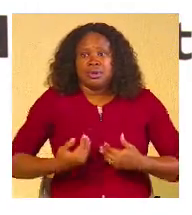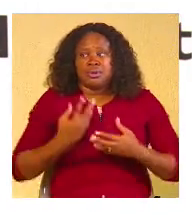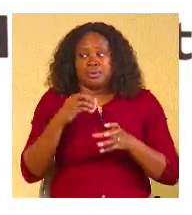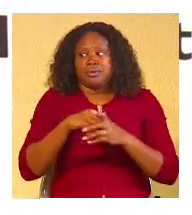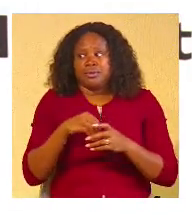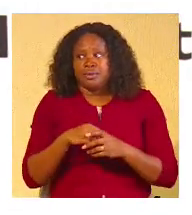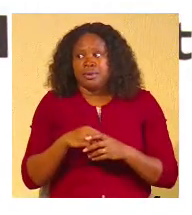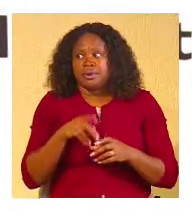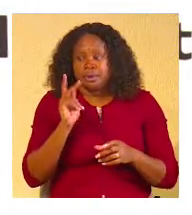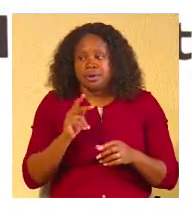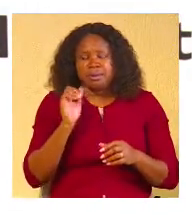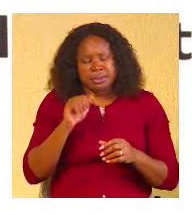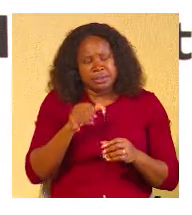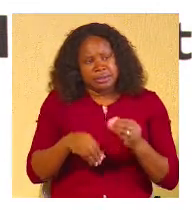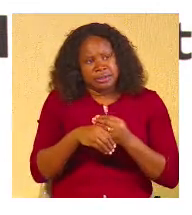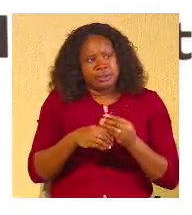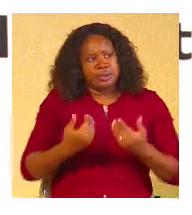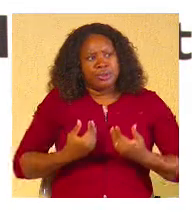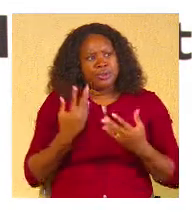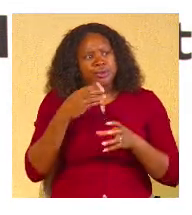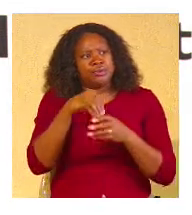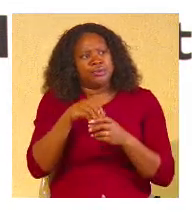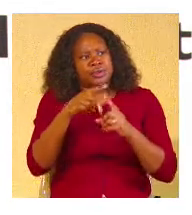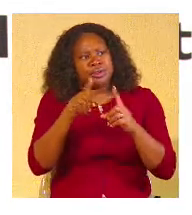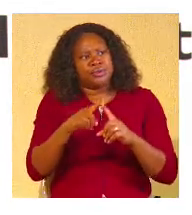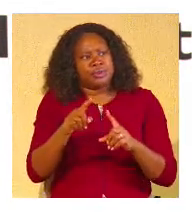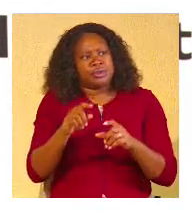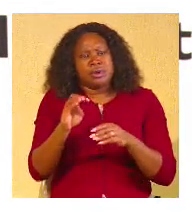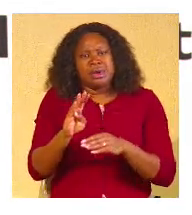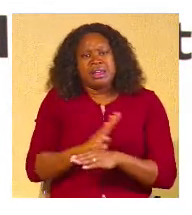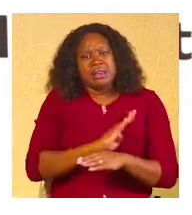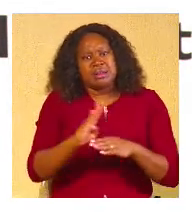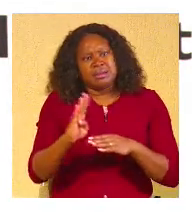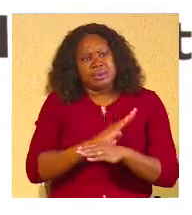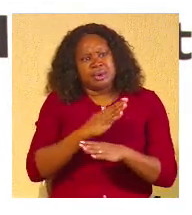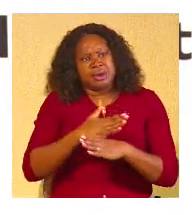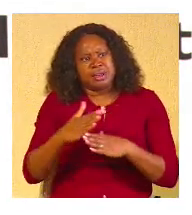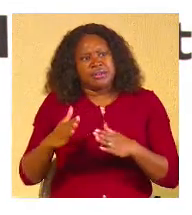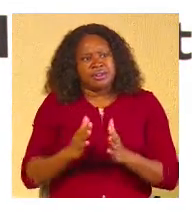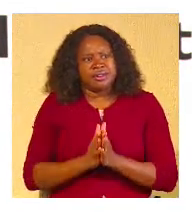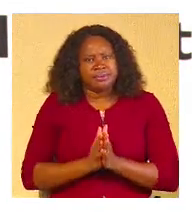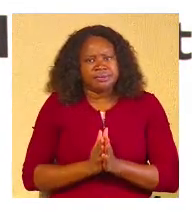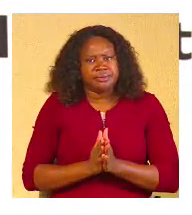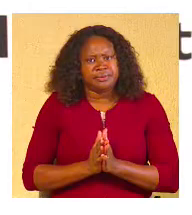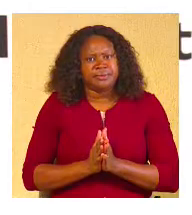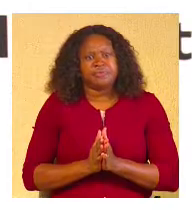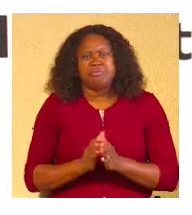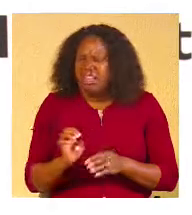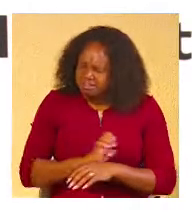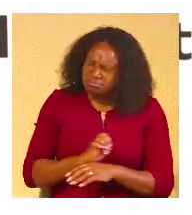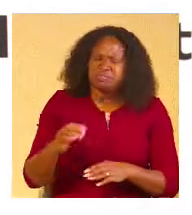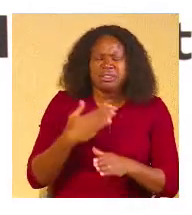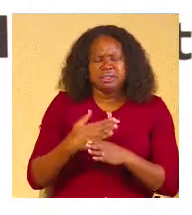have to mention that the youth are also involved in a lot of entrepreneurship activities. And this is also one of